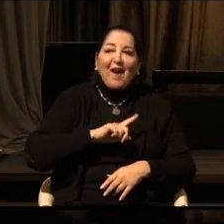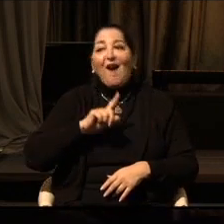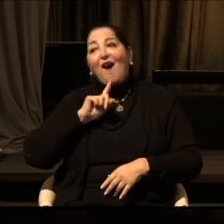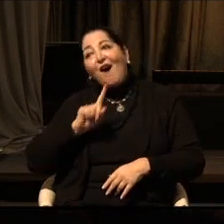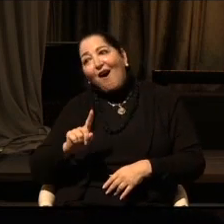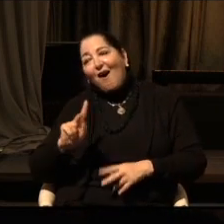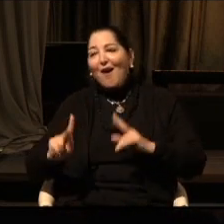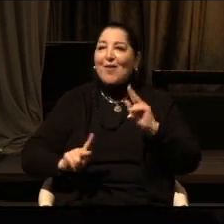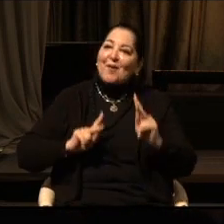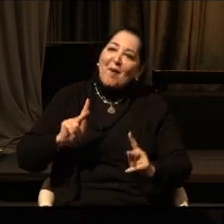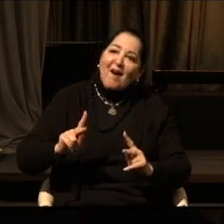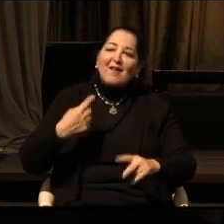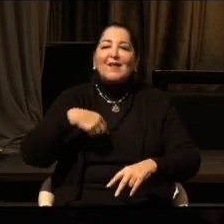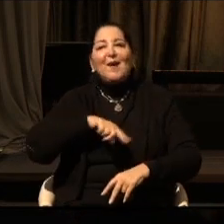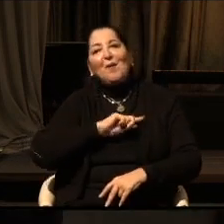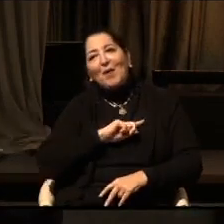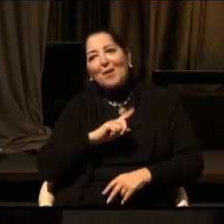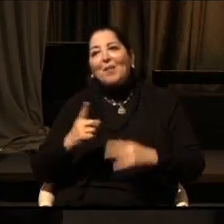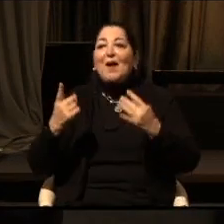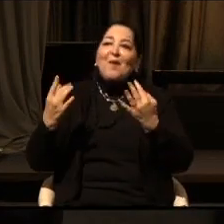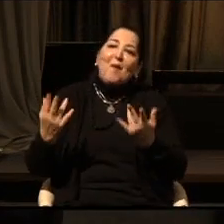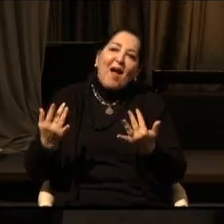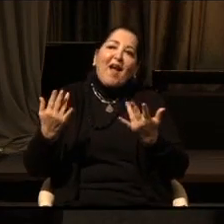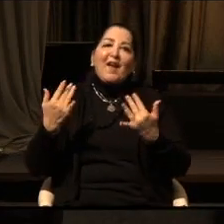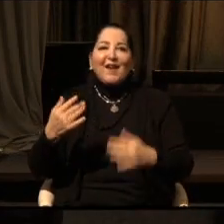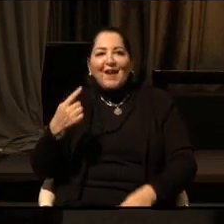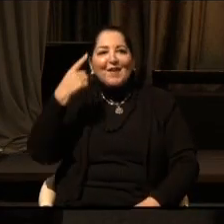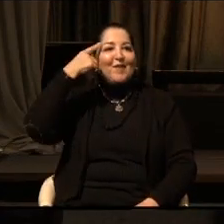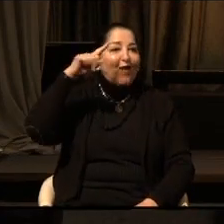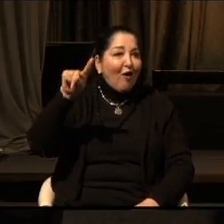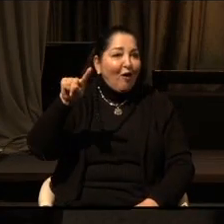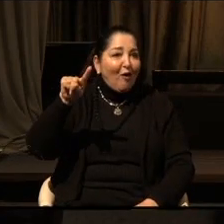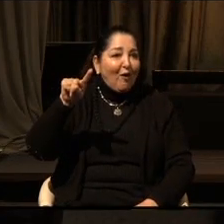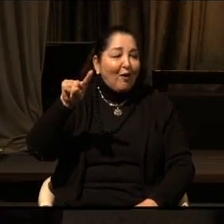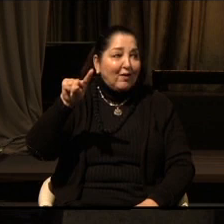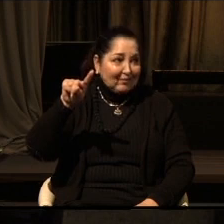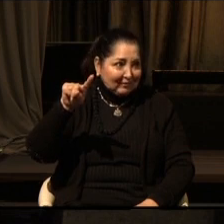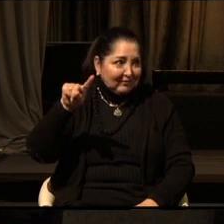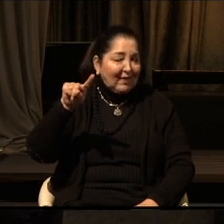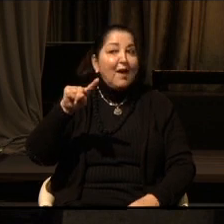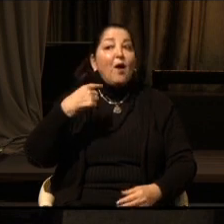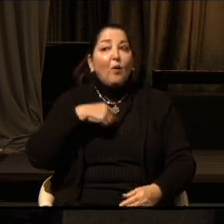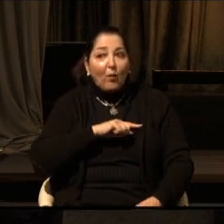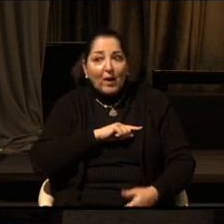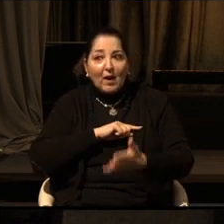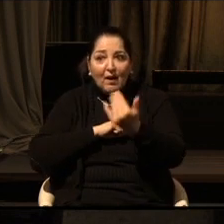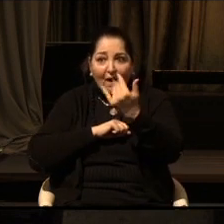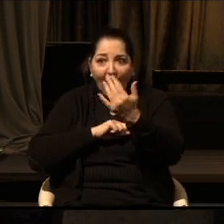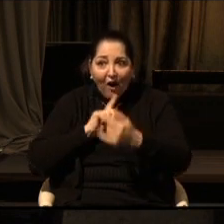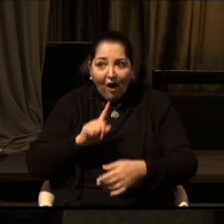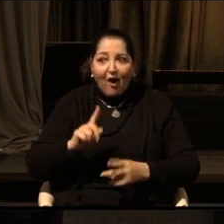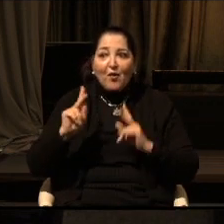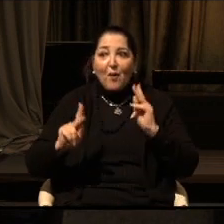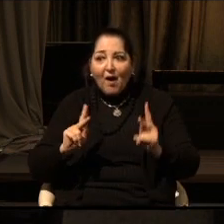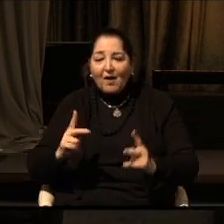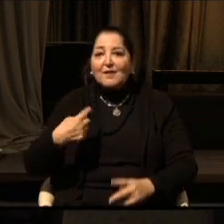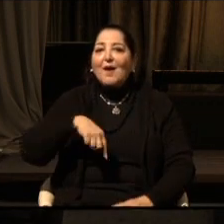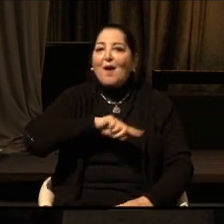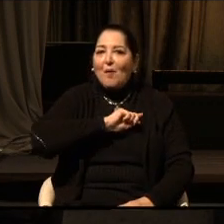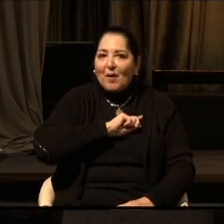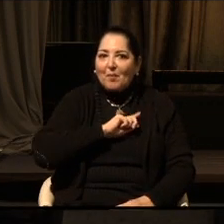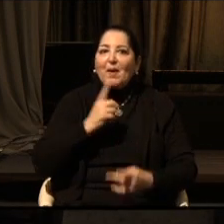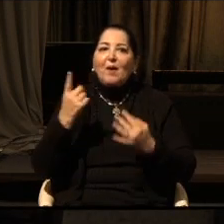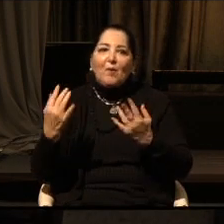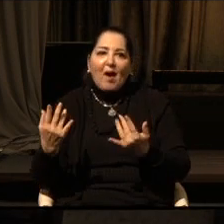We are the ones we've been waiting for. We are the